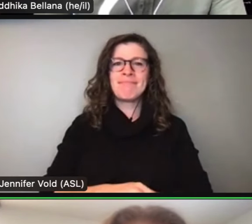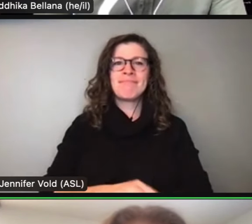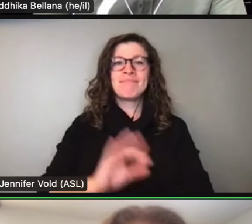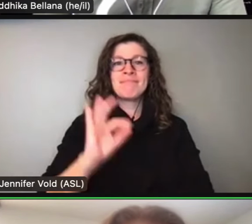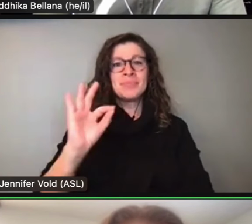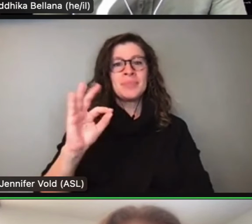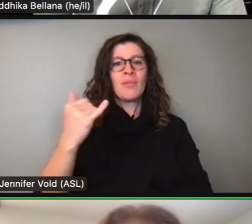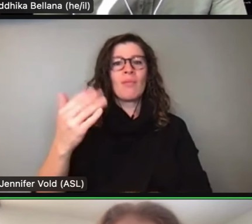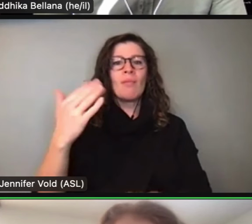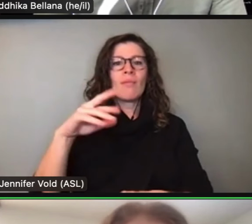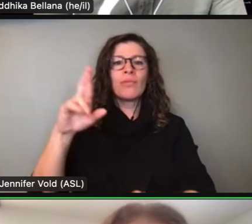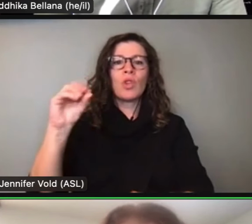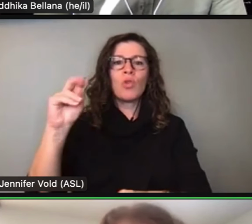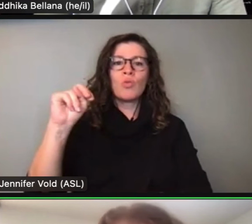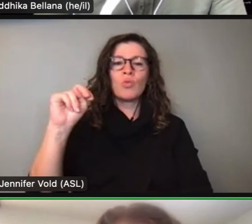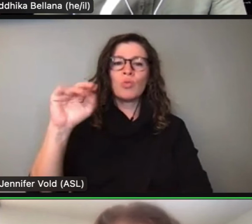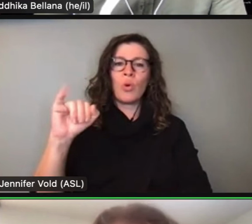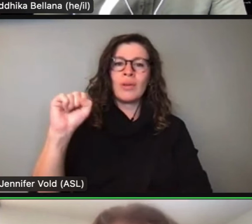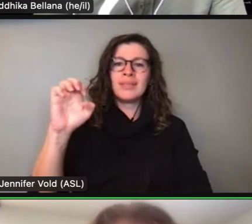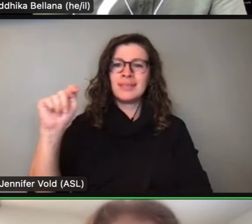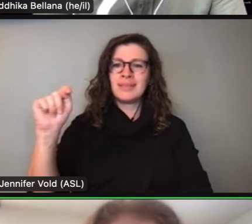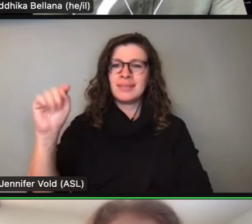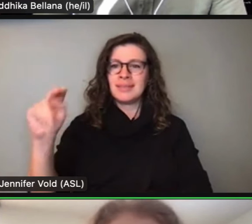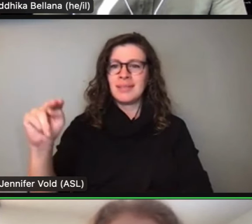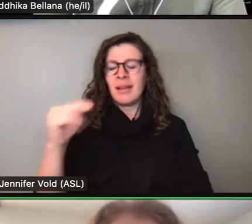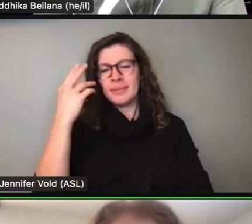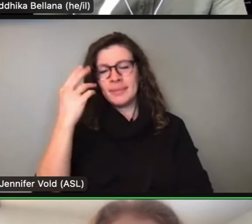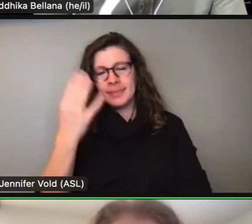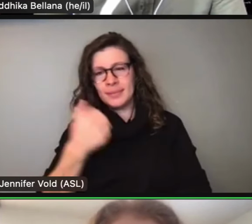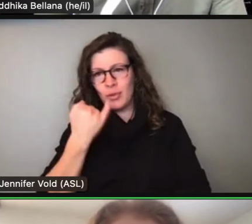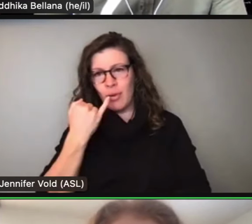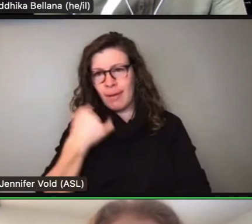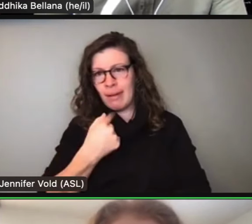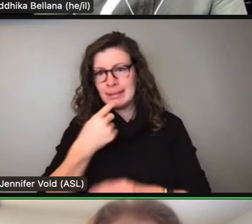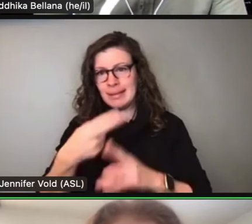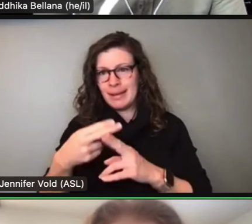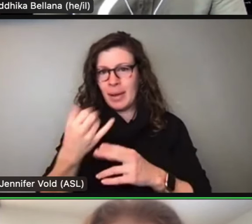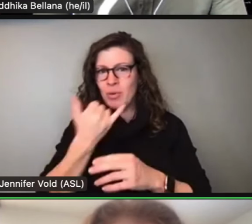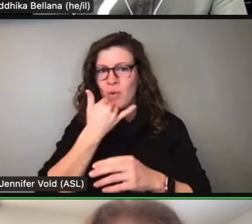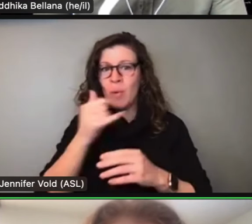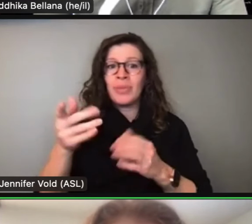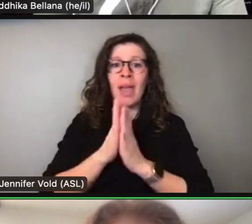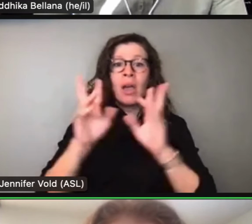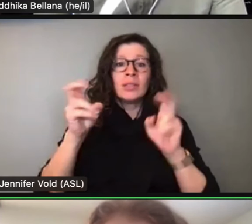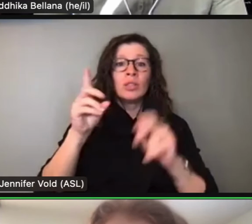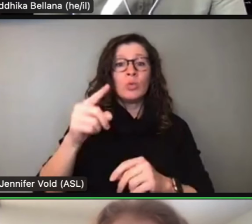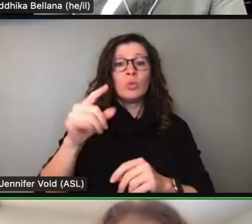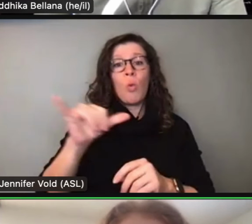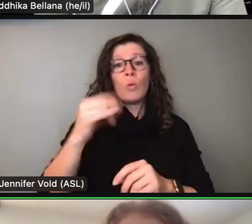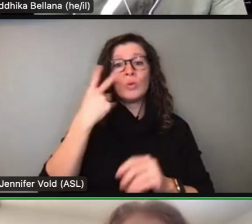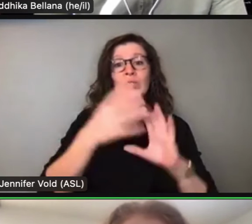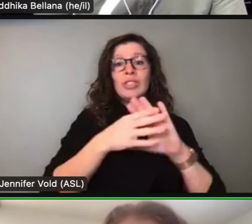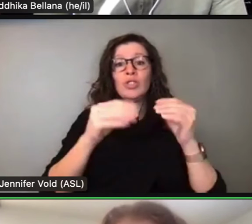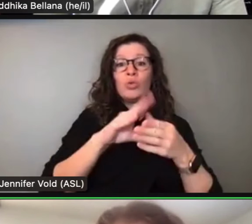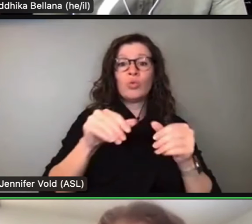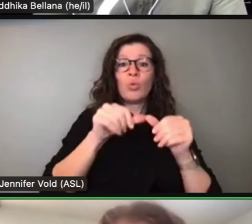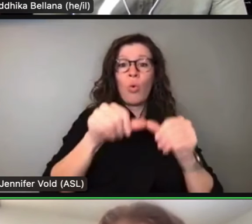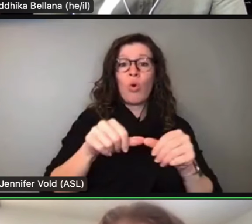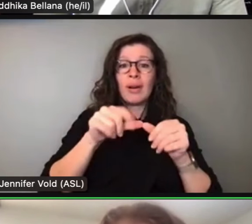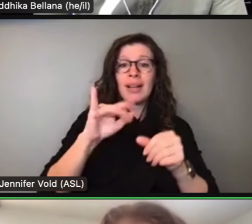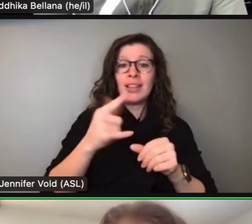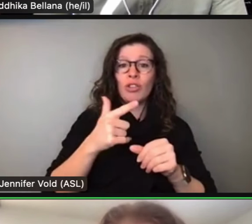Roni Seton, sorry if I mispronounced anyone's name, asks, do you also see the storing lingering effect at longer time